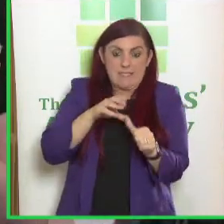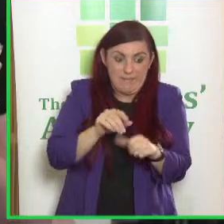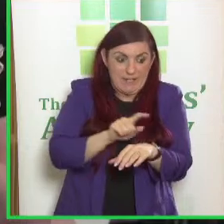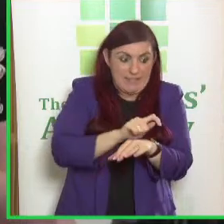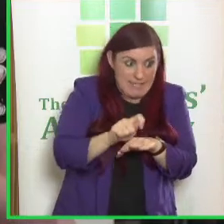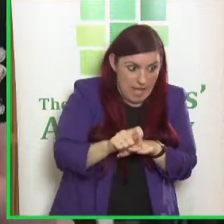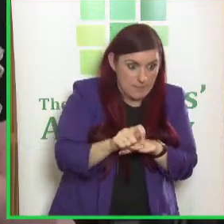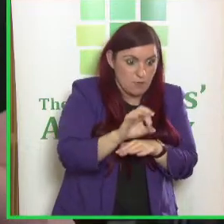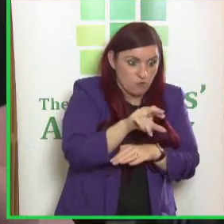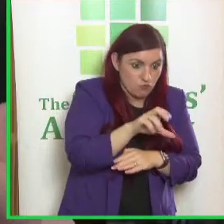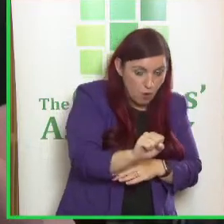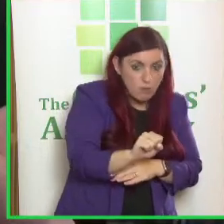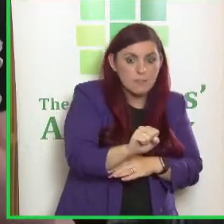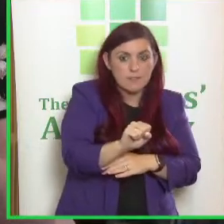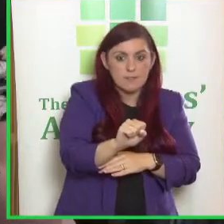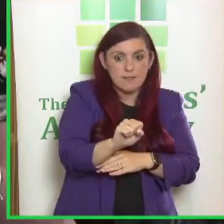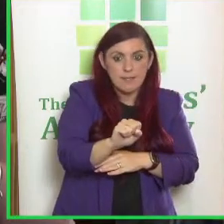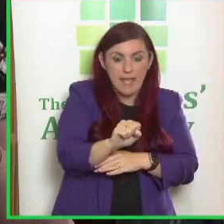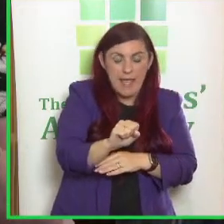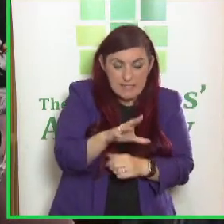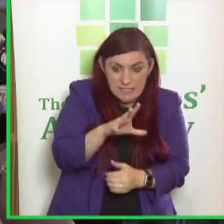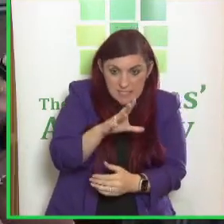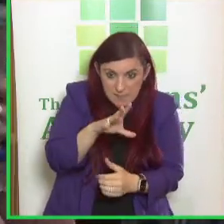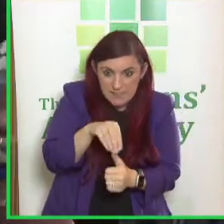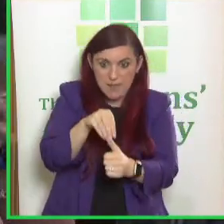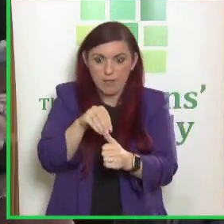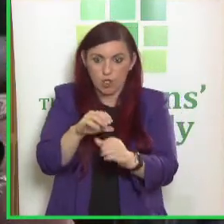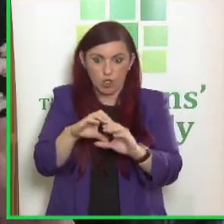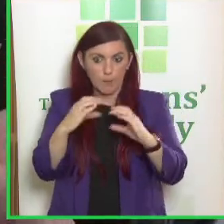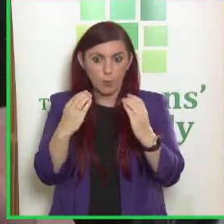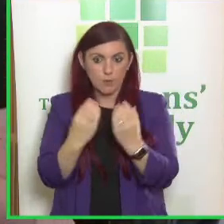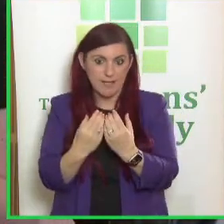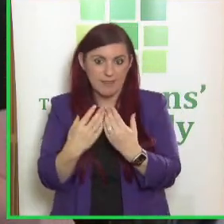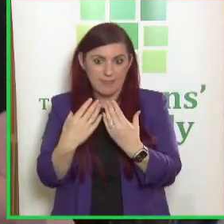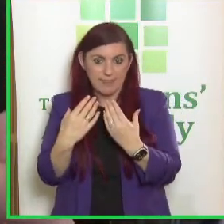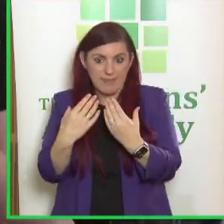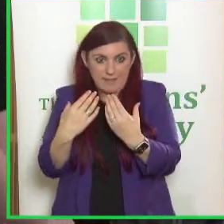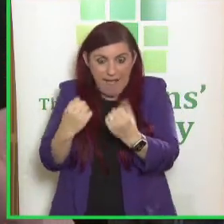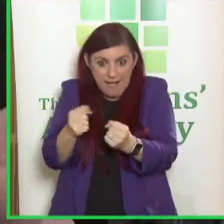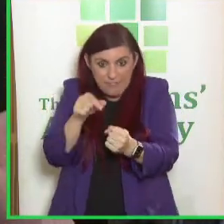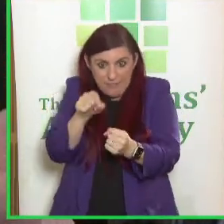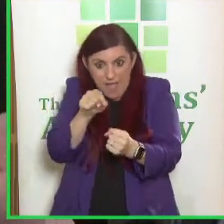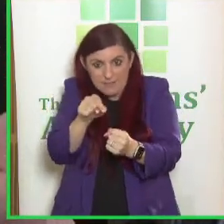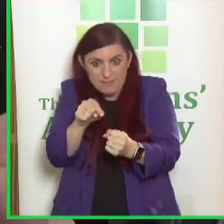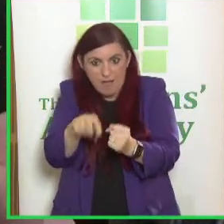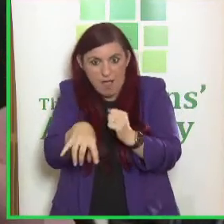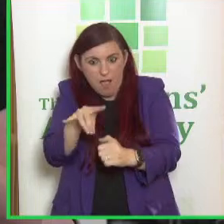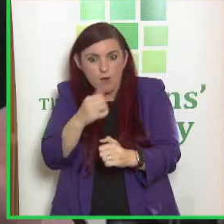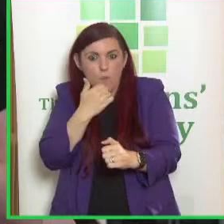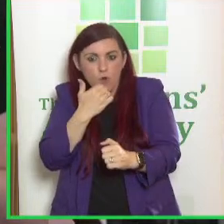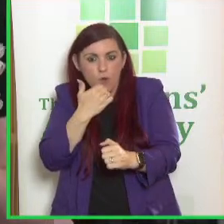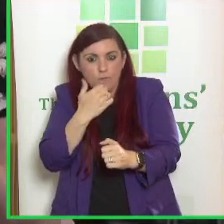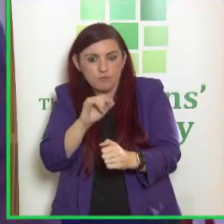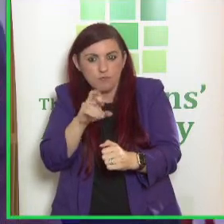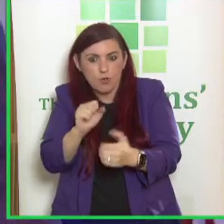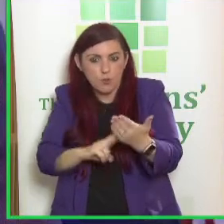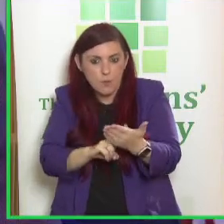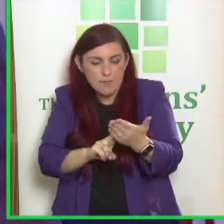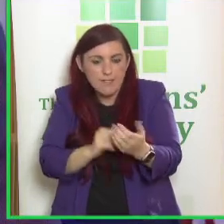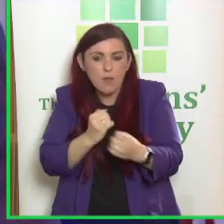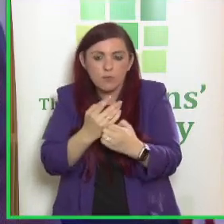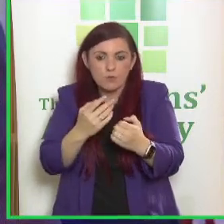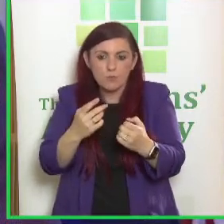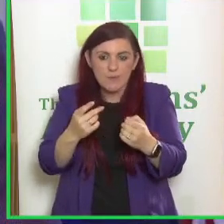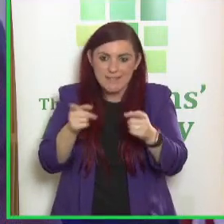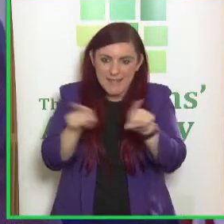certain concentration in certain communities that have a high level of a certain type of drug use. So that principle should stay true as we go